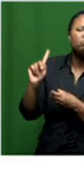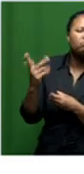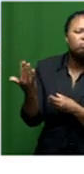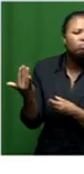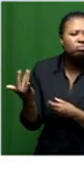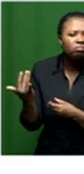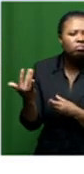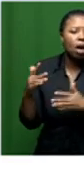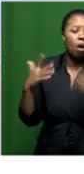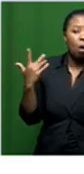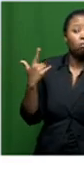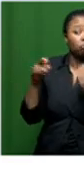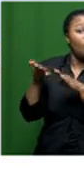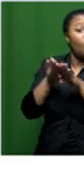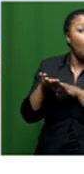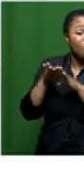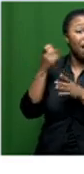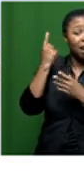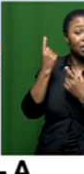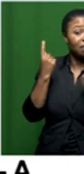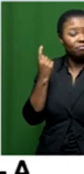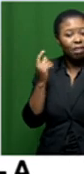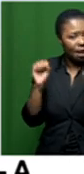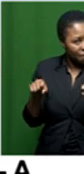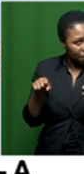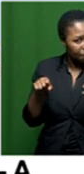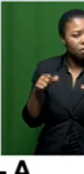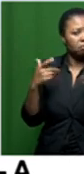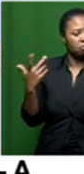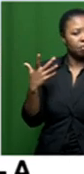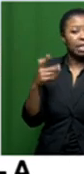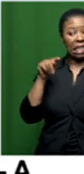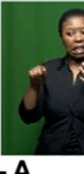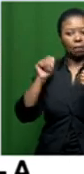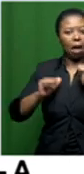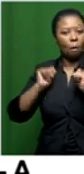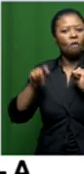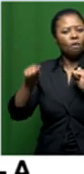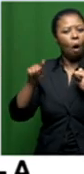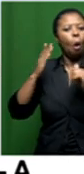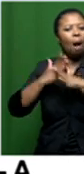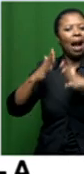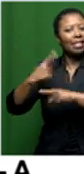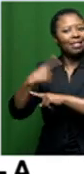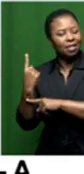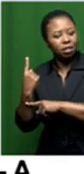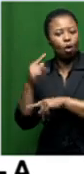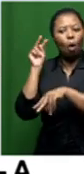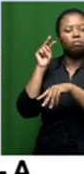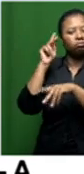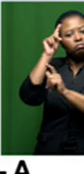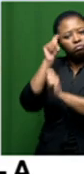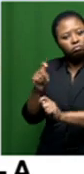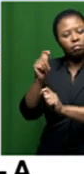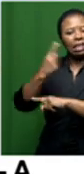a common thread? This performance is dedicated to Workers' Day and the observation of Workers' Day. A lot of